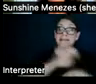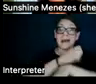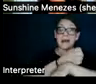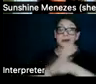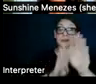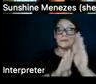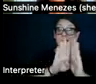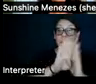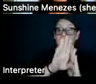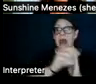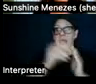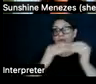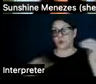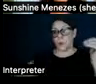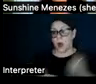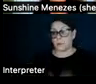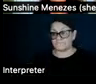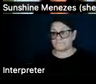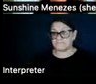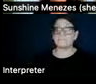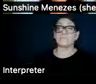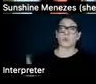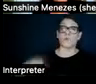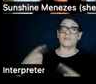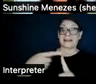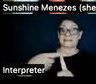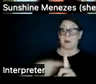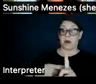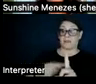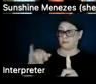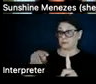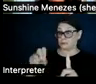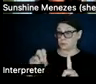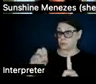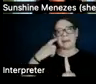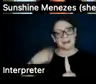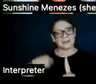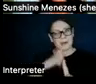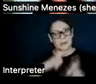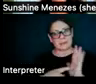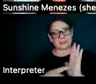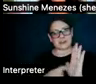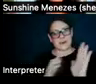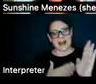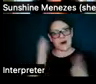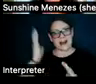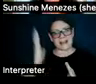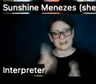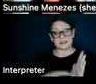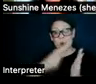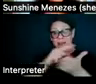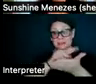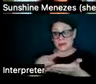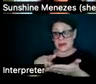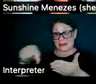and so on. Over the next month, because we'll be featuring our lectures once every week